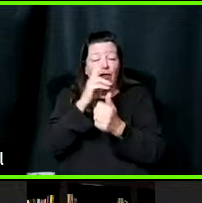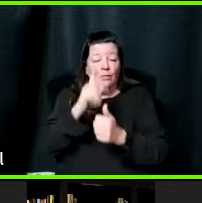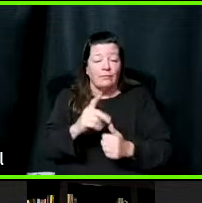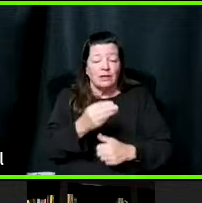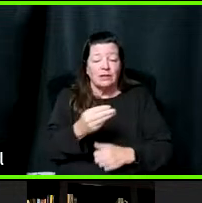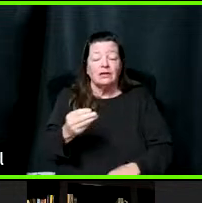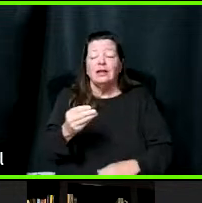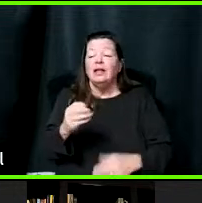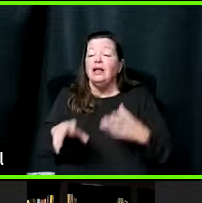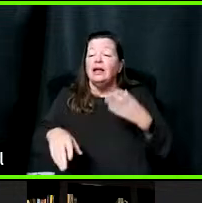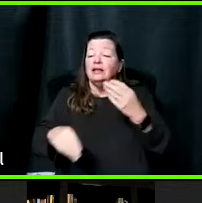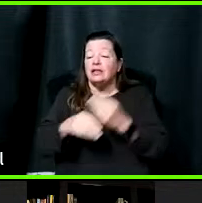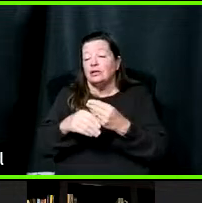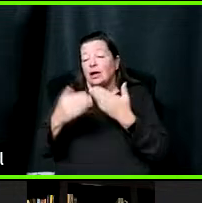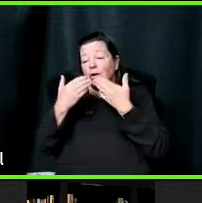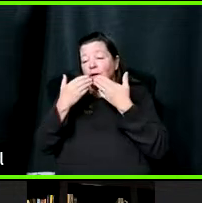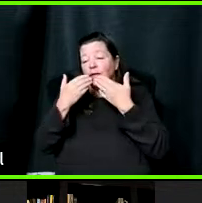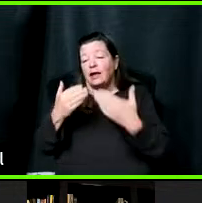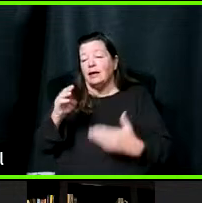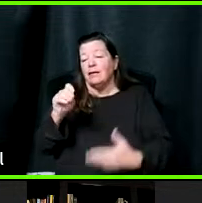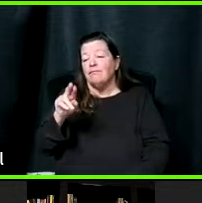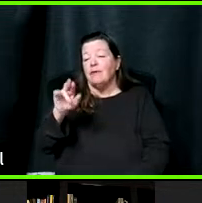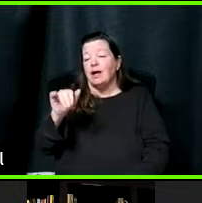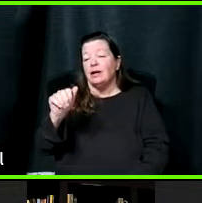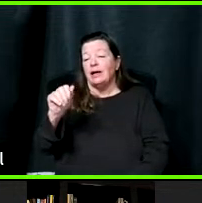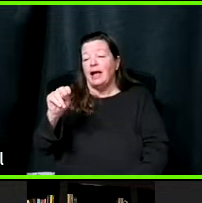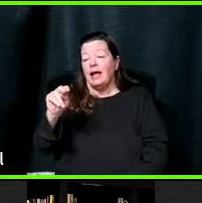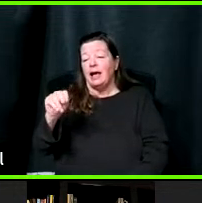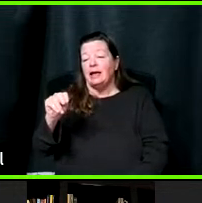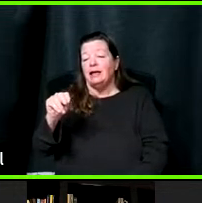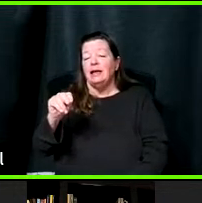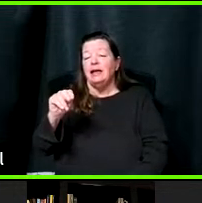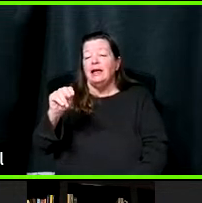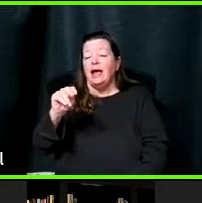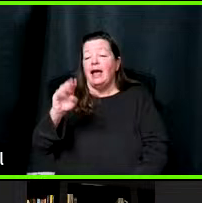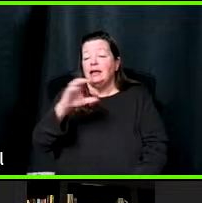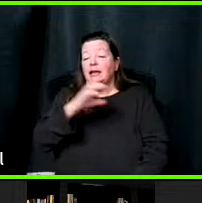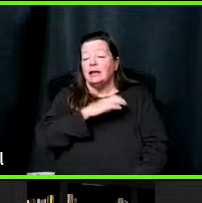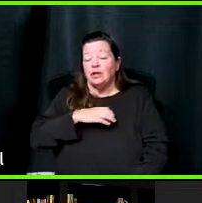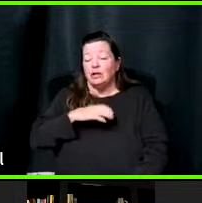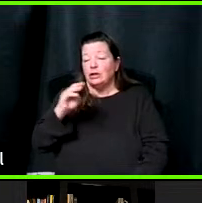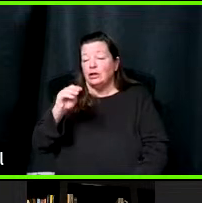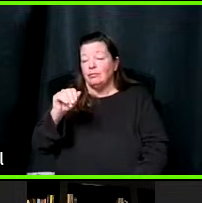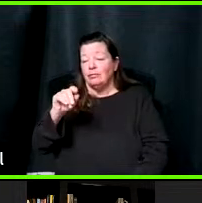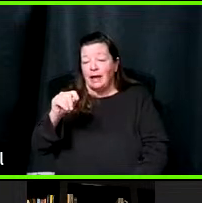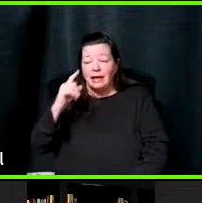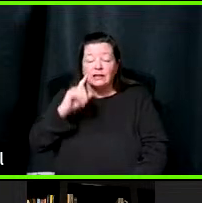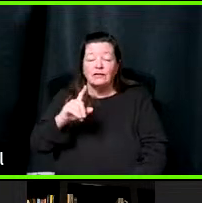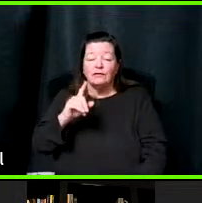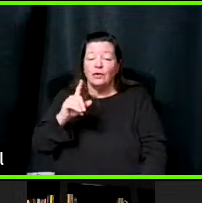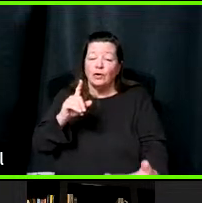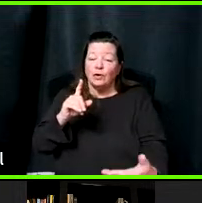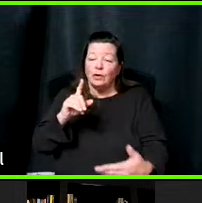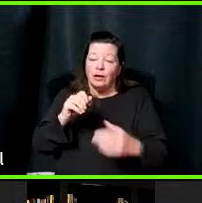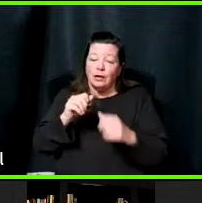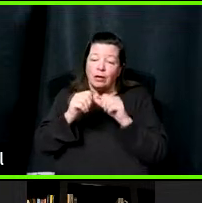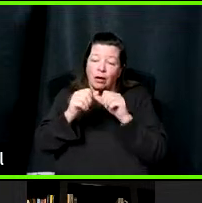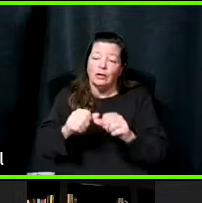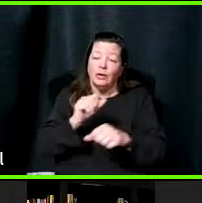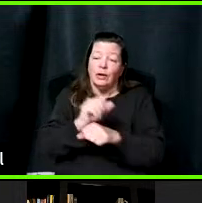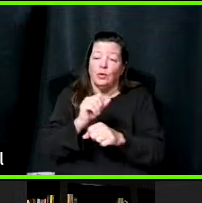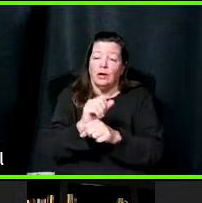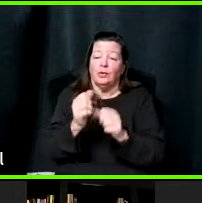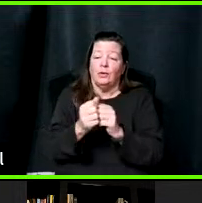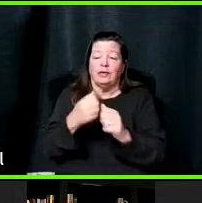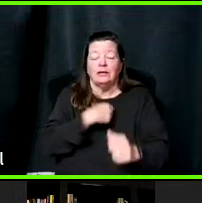additionally, I just want to thank Mayor Ann and Commissioner Mapps for their ongoing work and dedication to the CBAG. It's been a lot